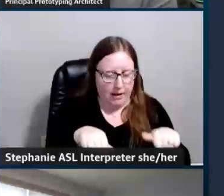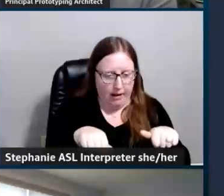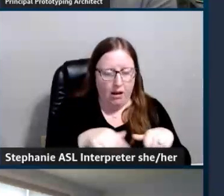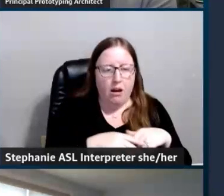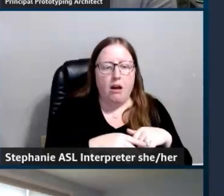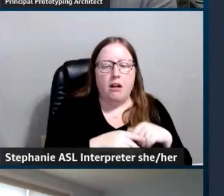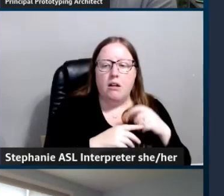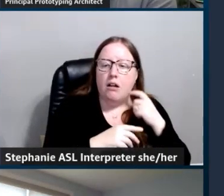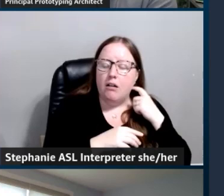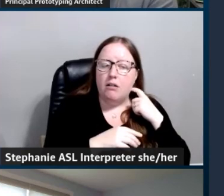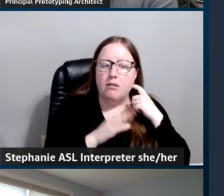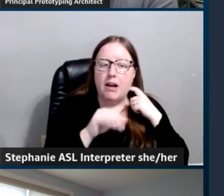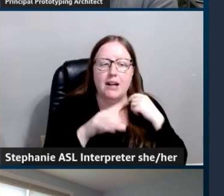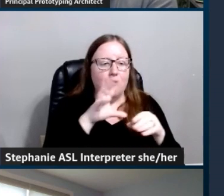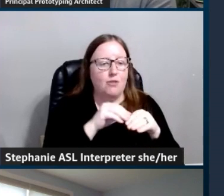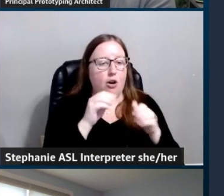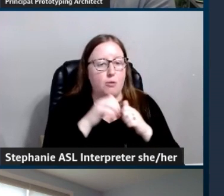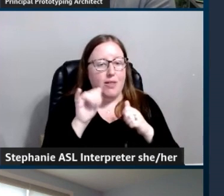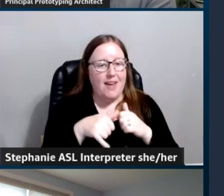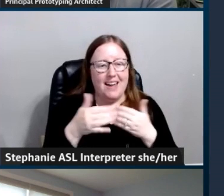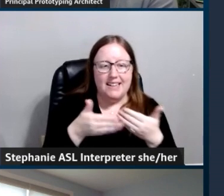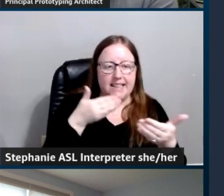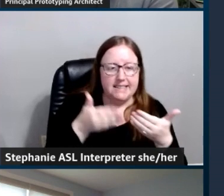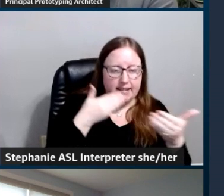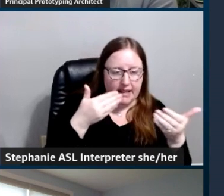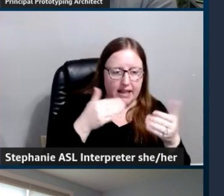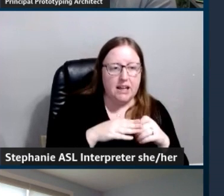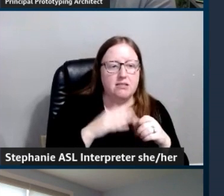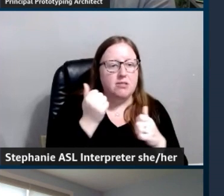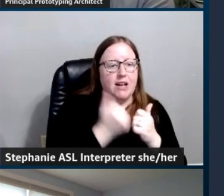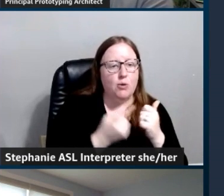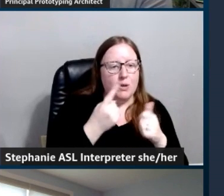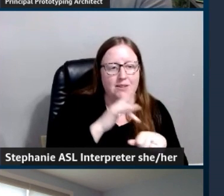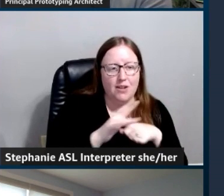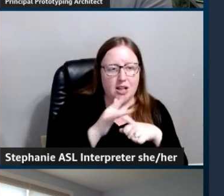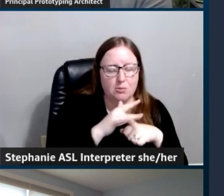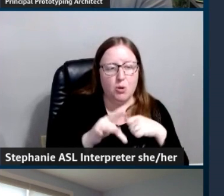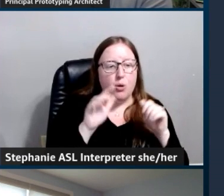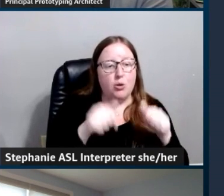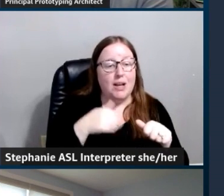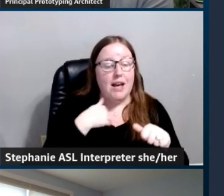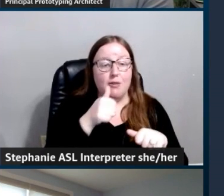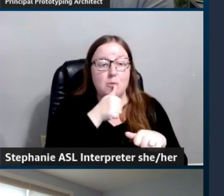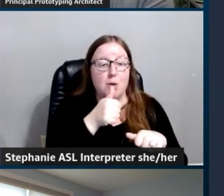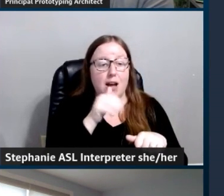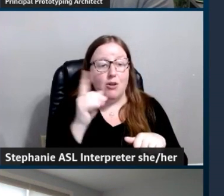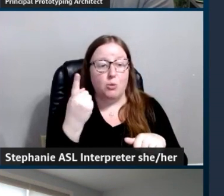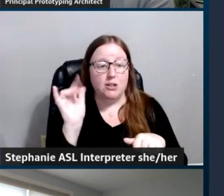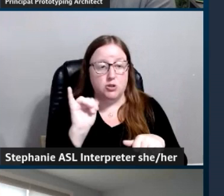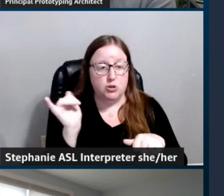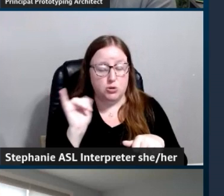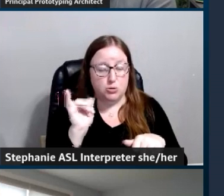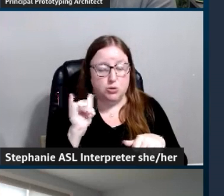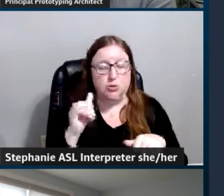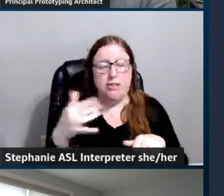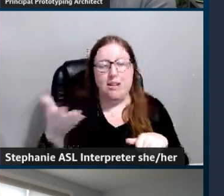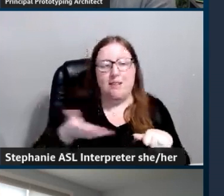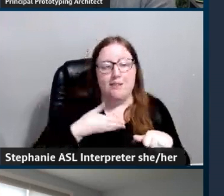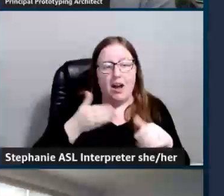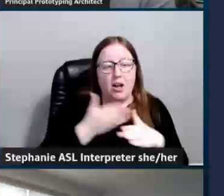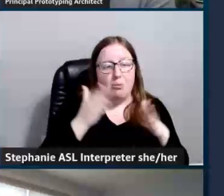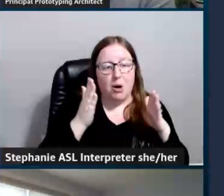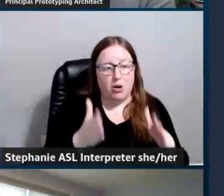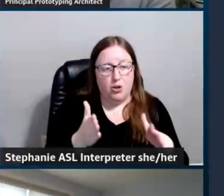and participate there and easily. Everyone is available. You can also make a private one and invite your partners